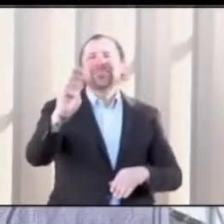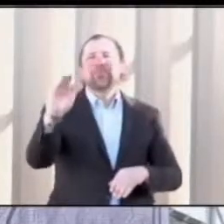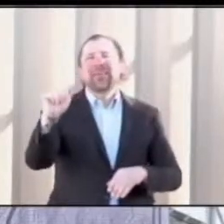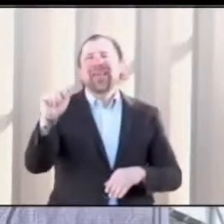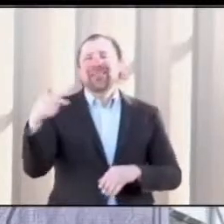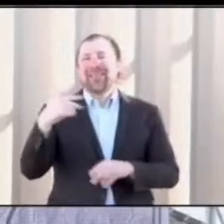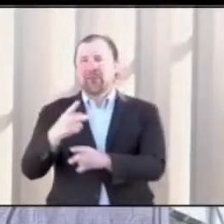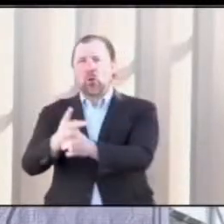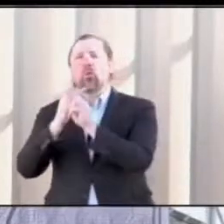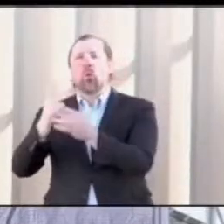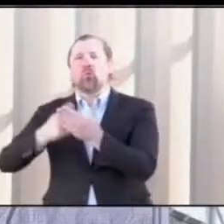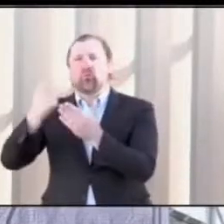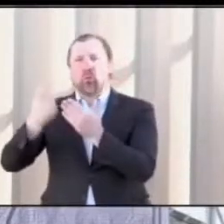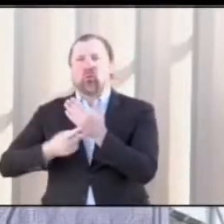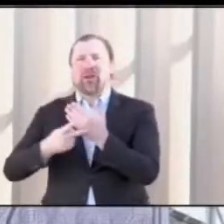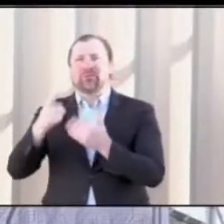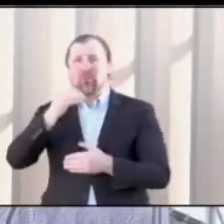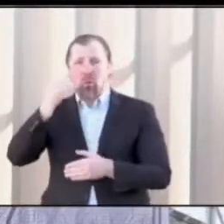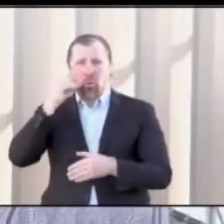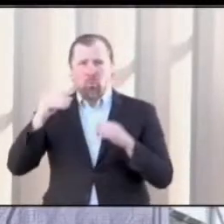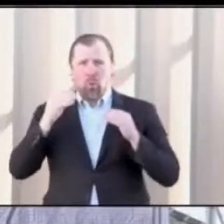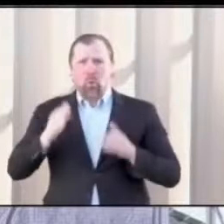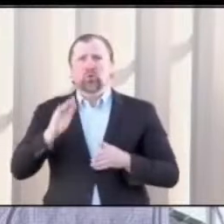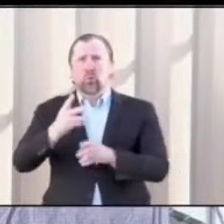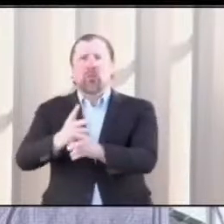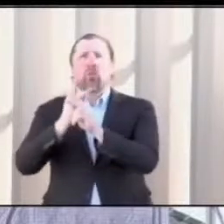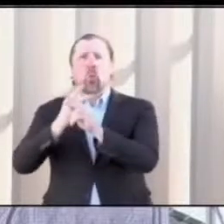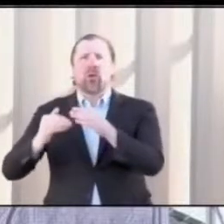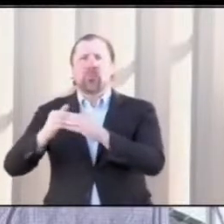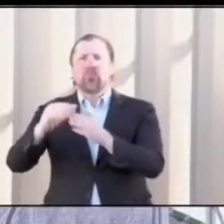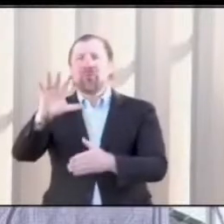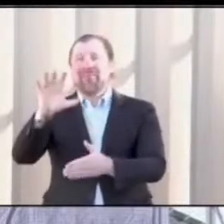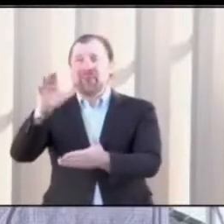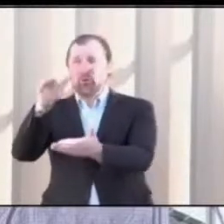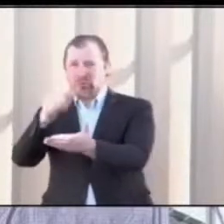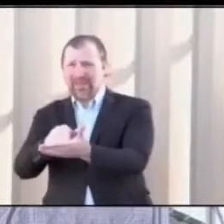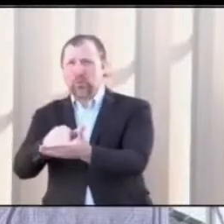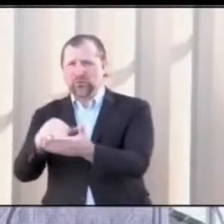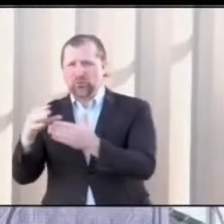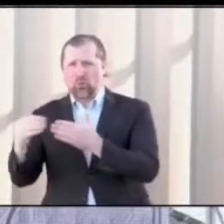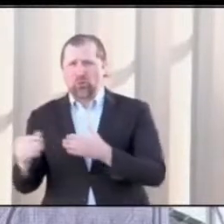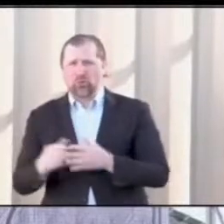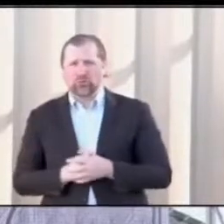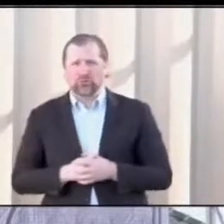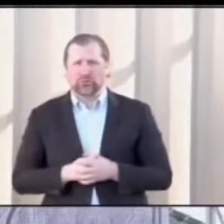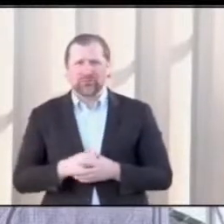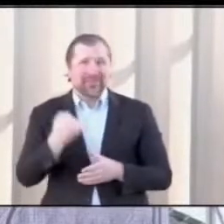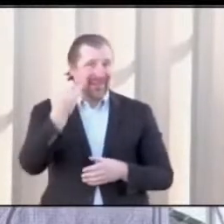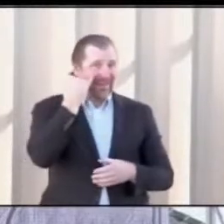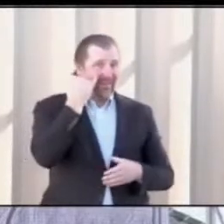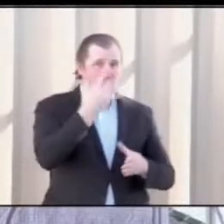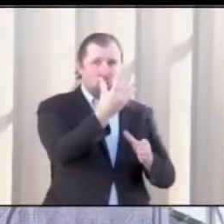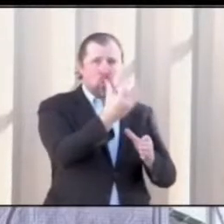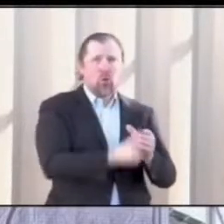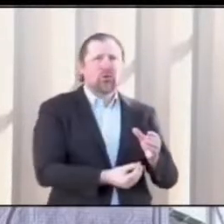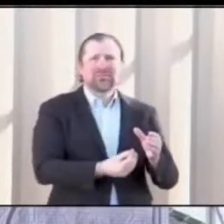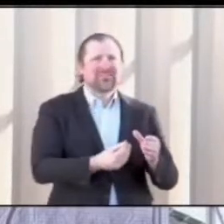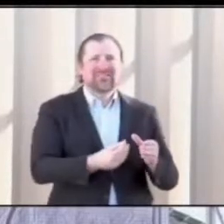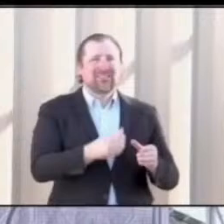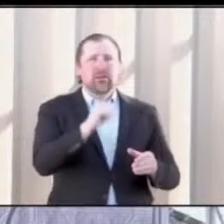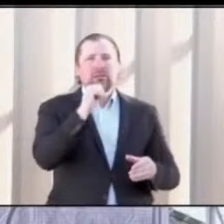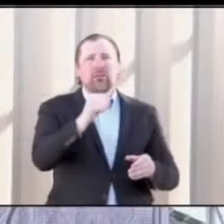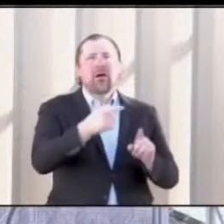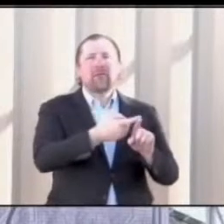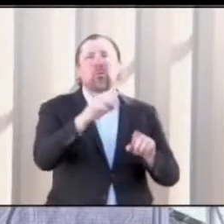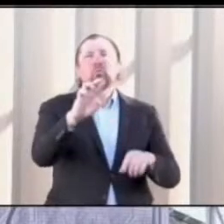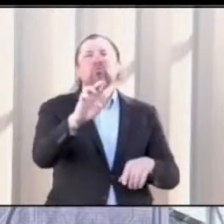For homeowners, they'll loan up to $500,000. And then if you have losses that are non-real estate